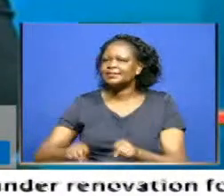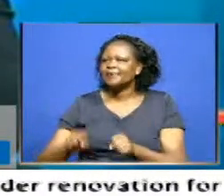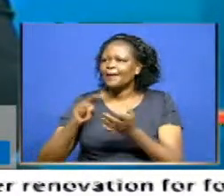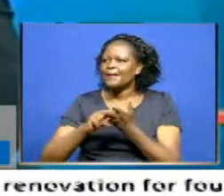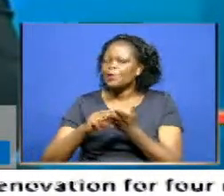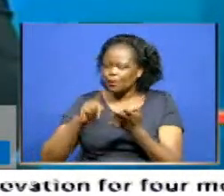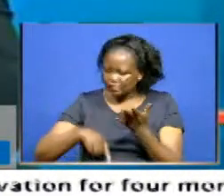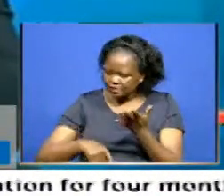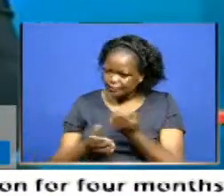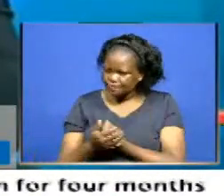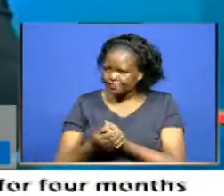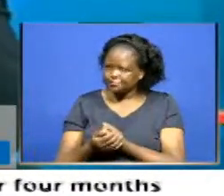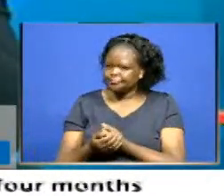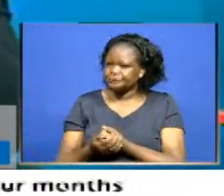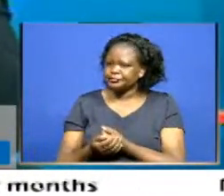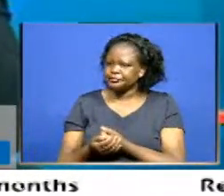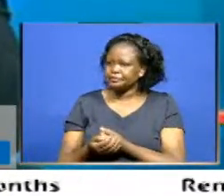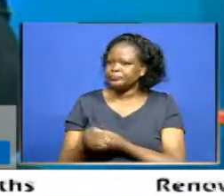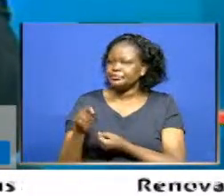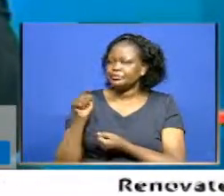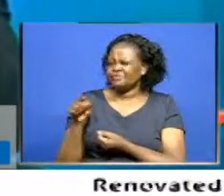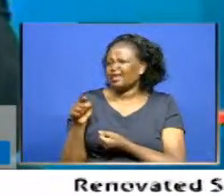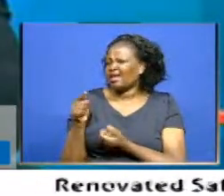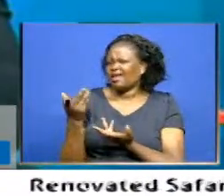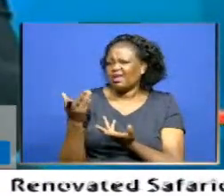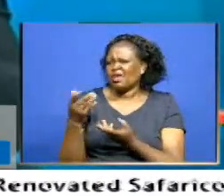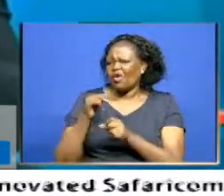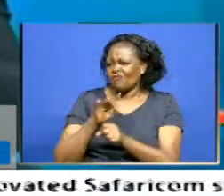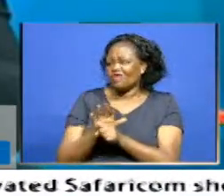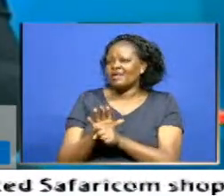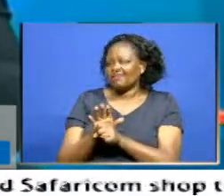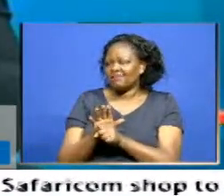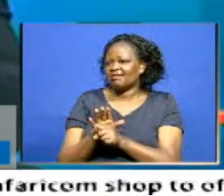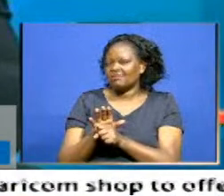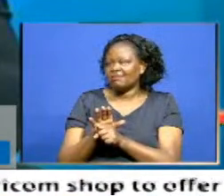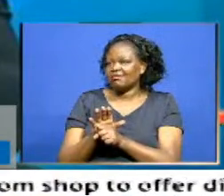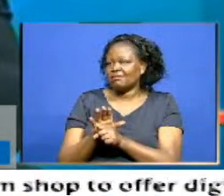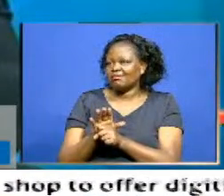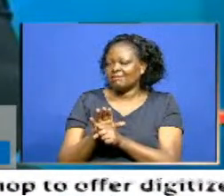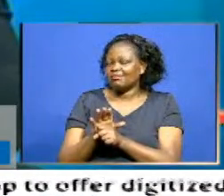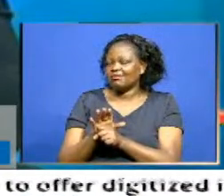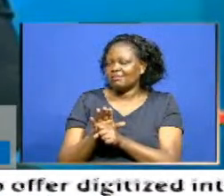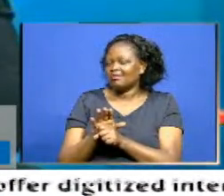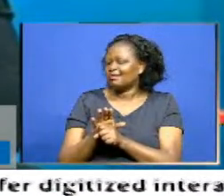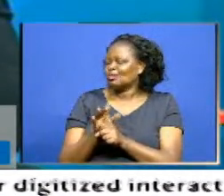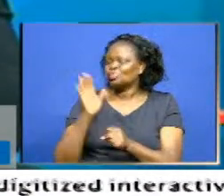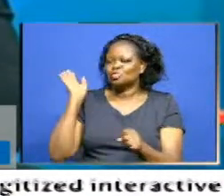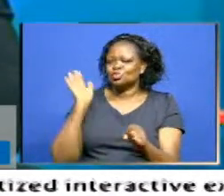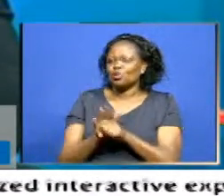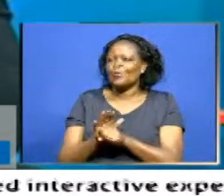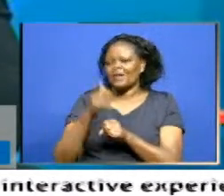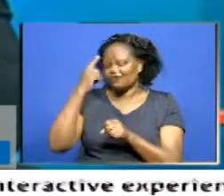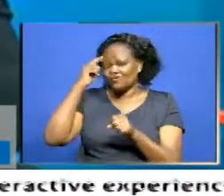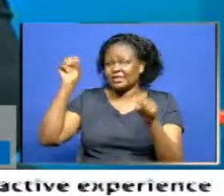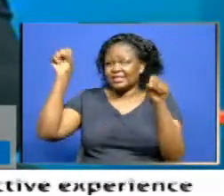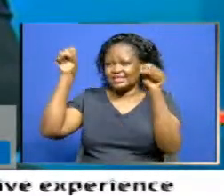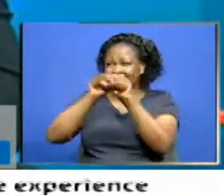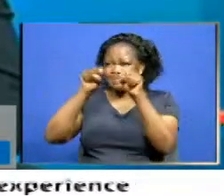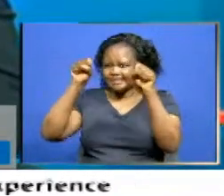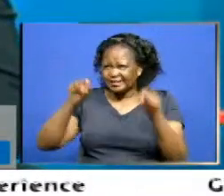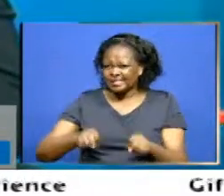the thing is the scale of COVID-19 overwhelmed the system. And I think for us as Oxfam, we